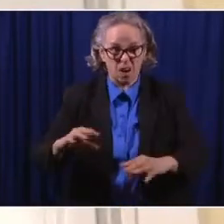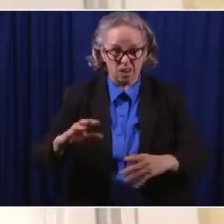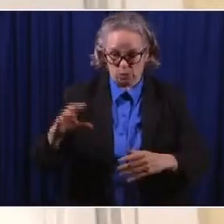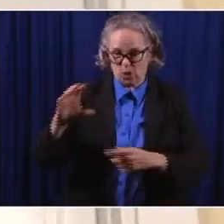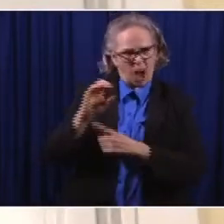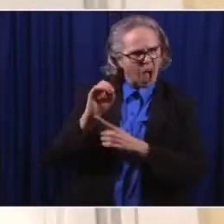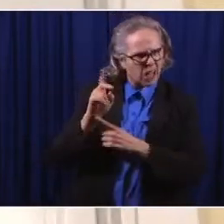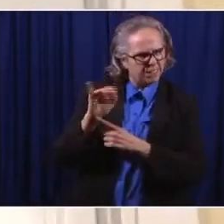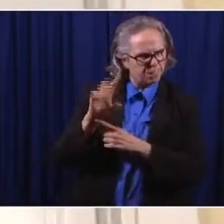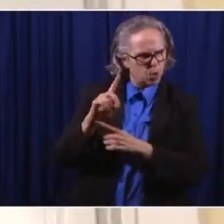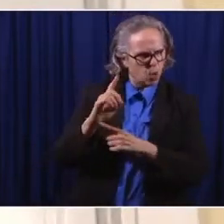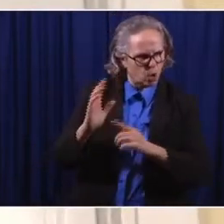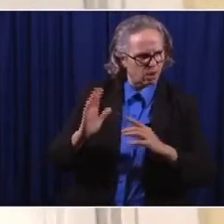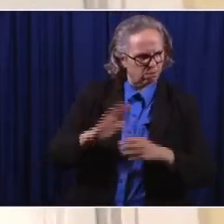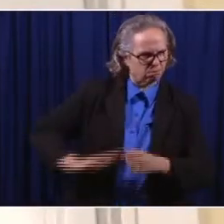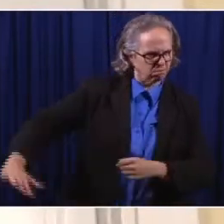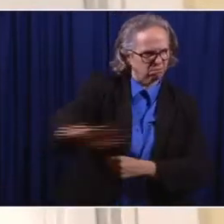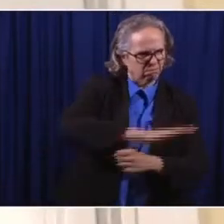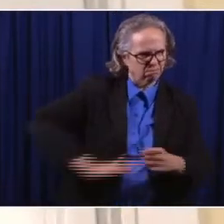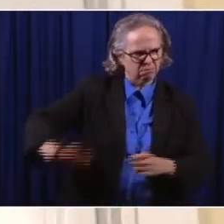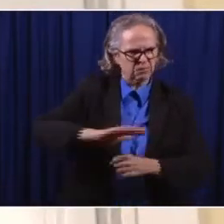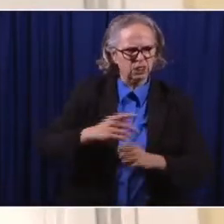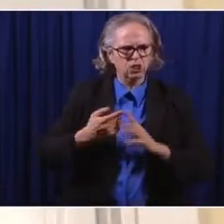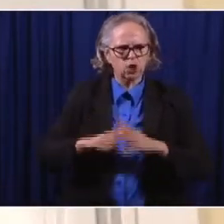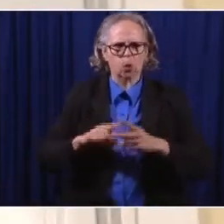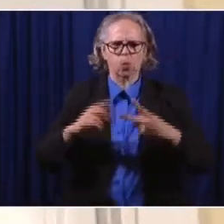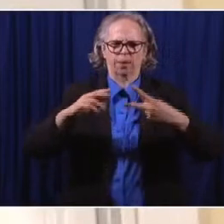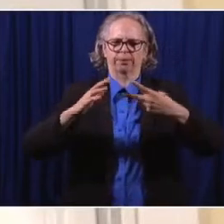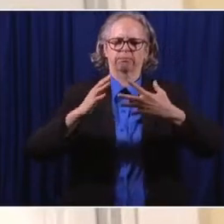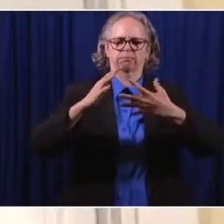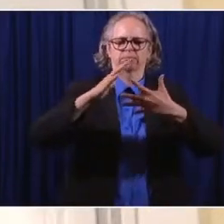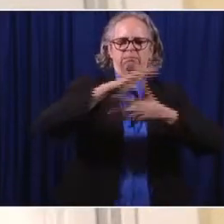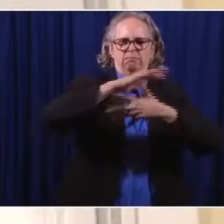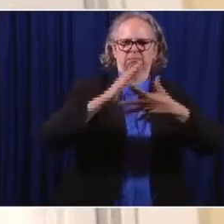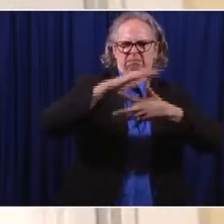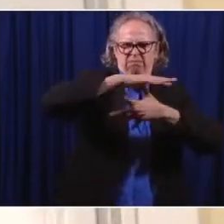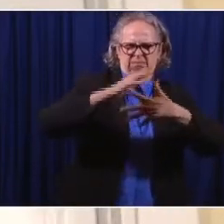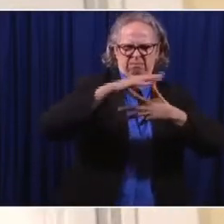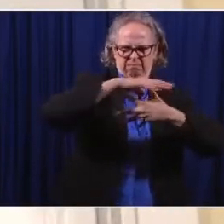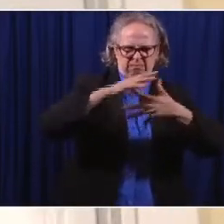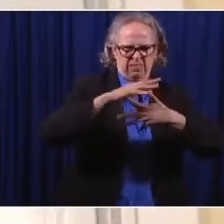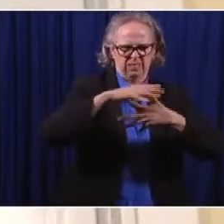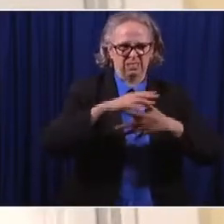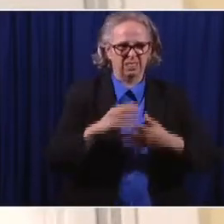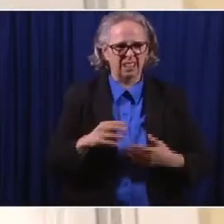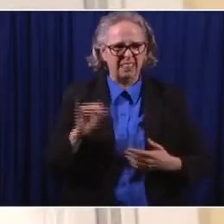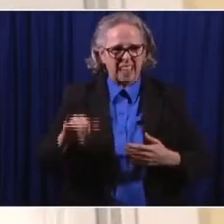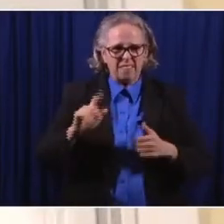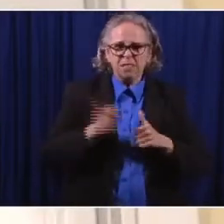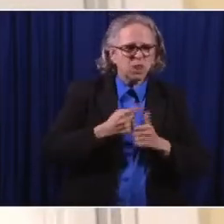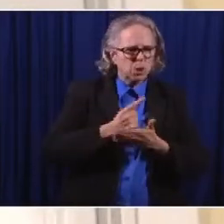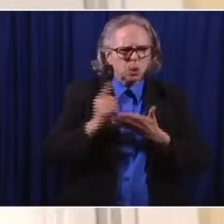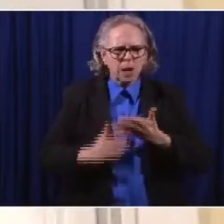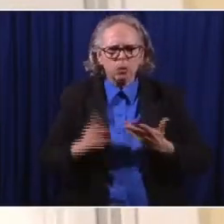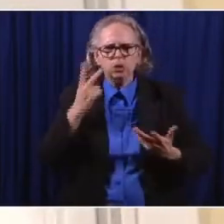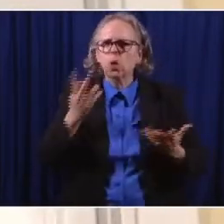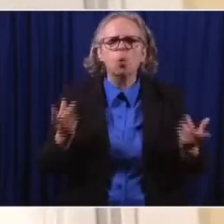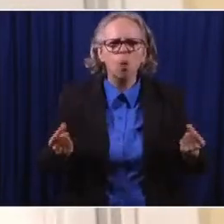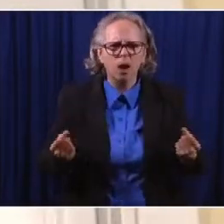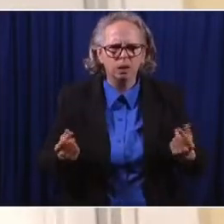back. And those early weekends in August, we saw an uptick in parties and gatherings. And so I think